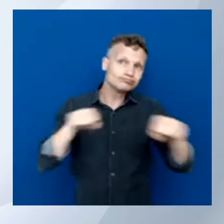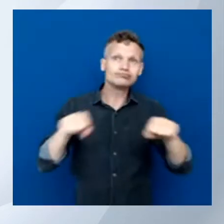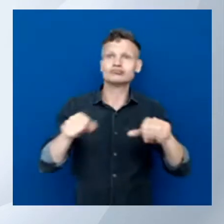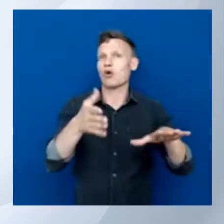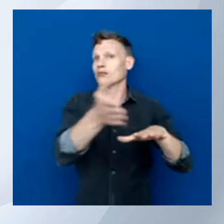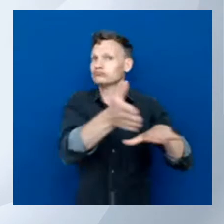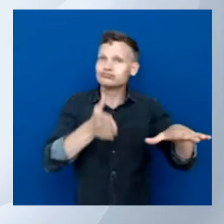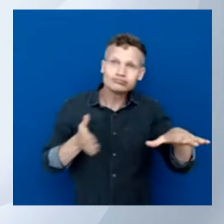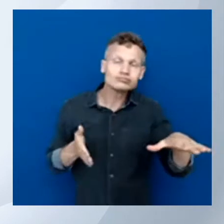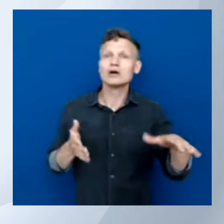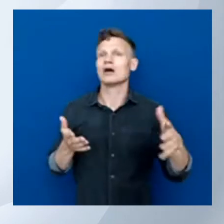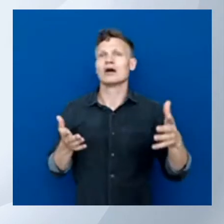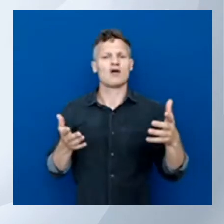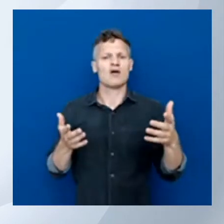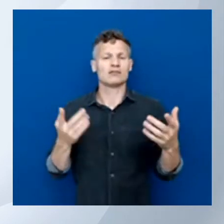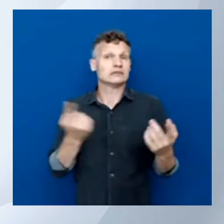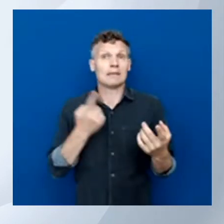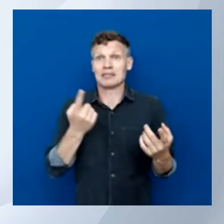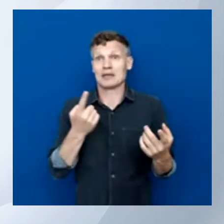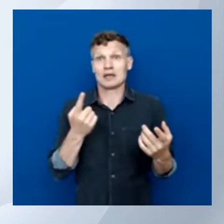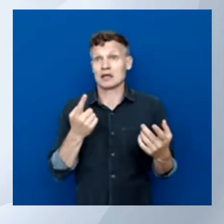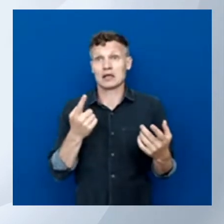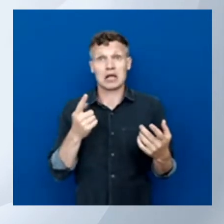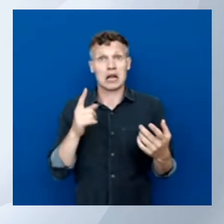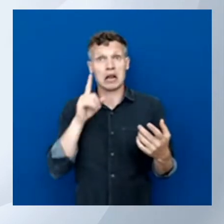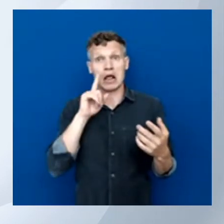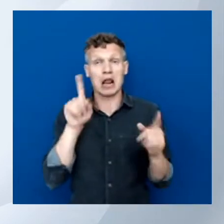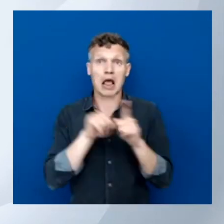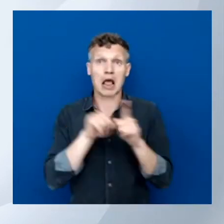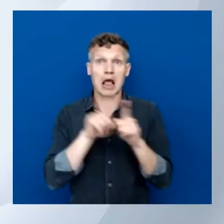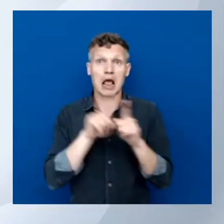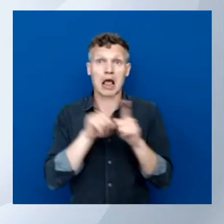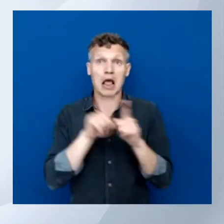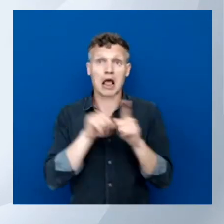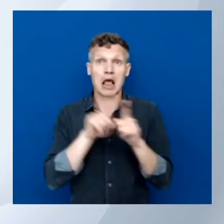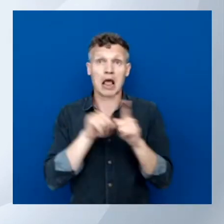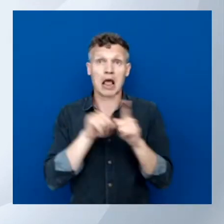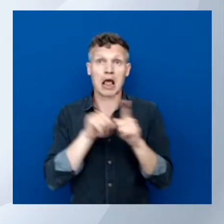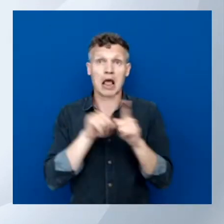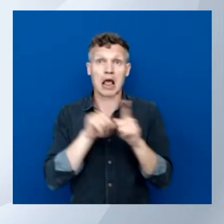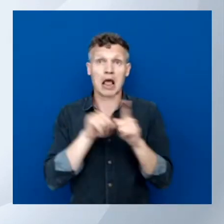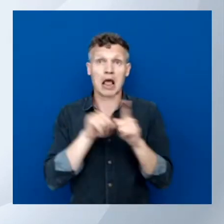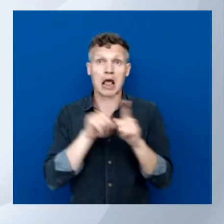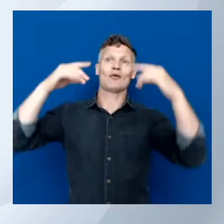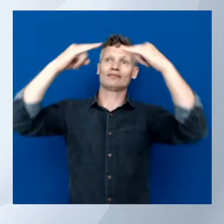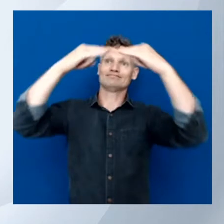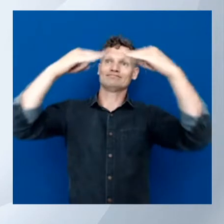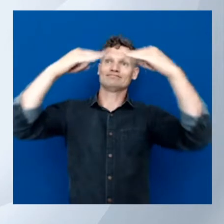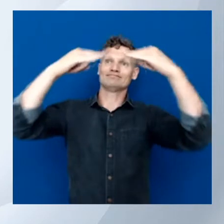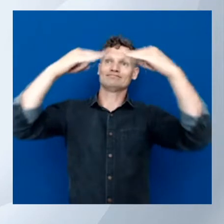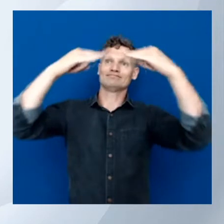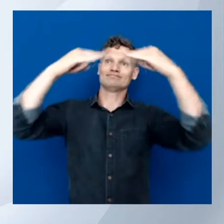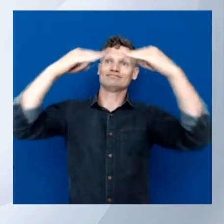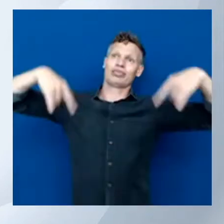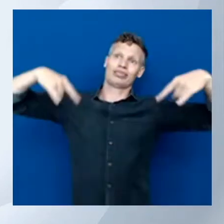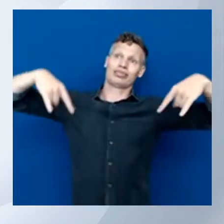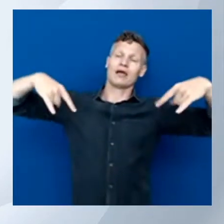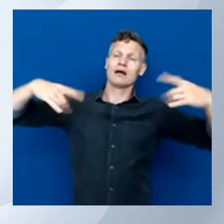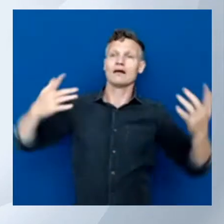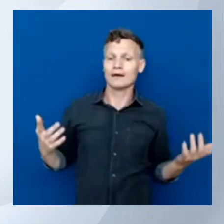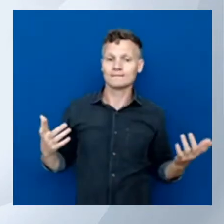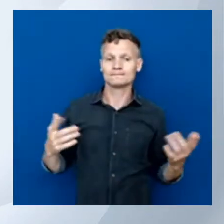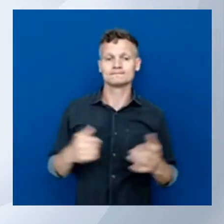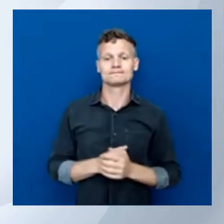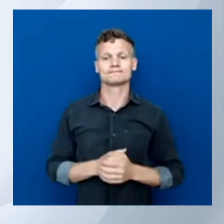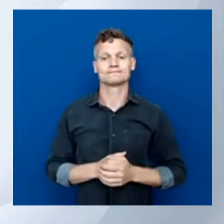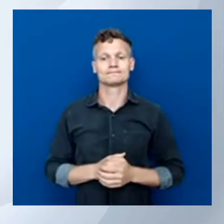power failure or a connectivity issue. So if your data center where all of those servers are living was to experience a loss of